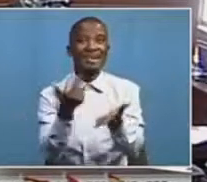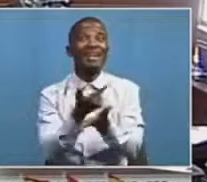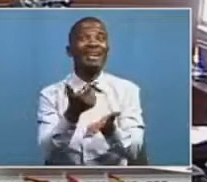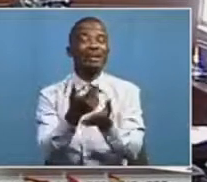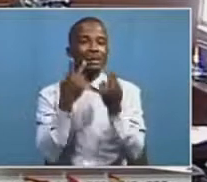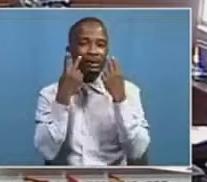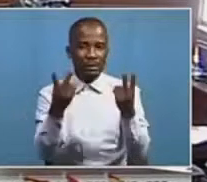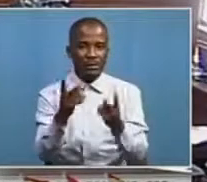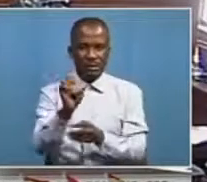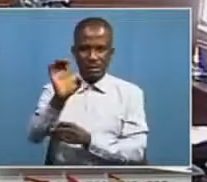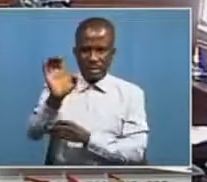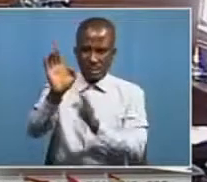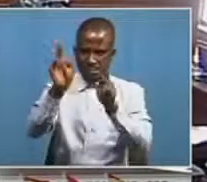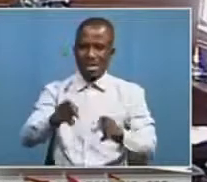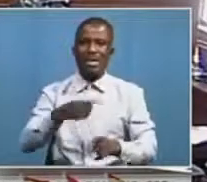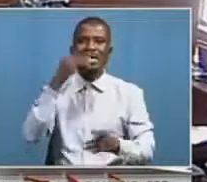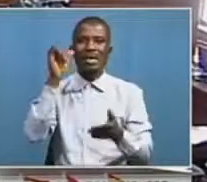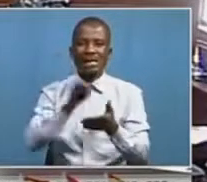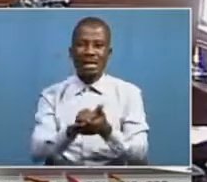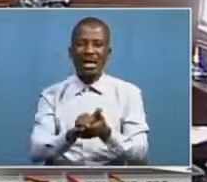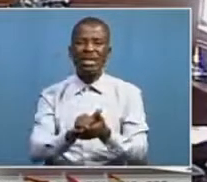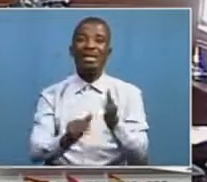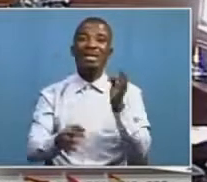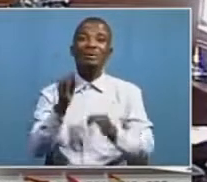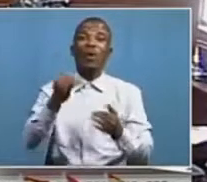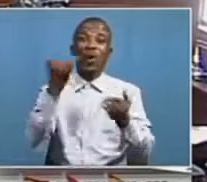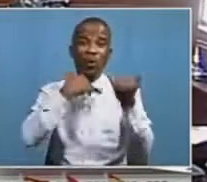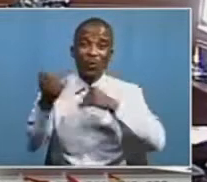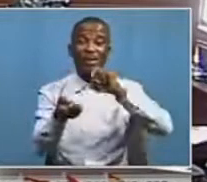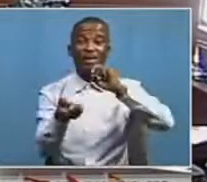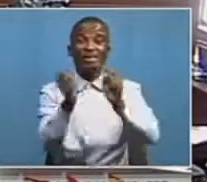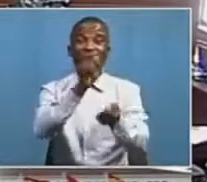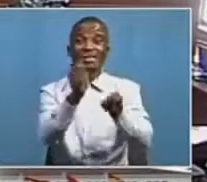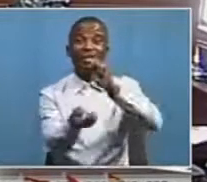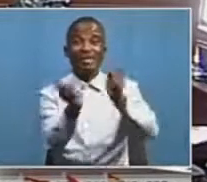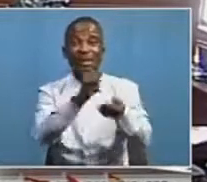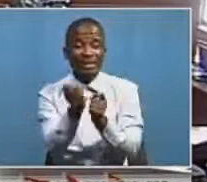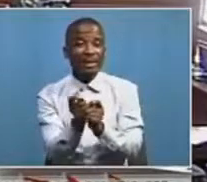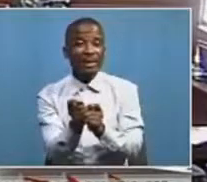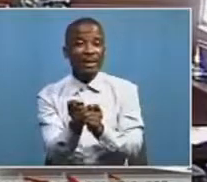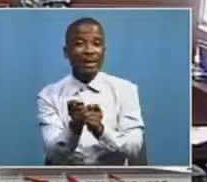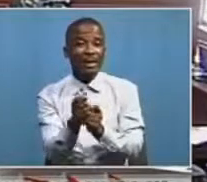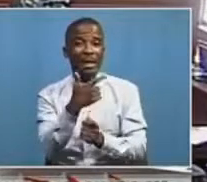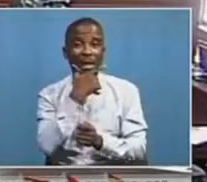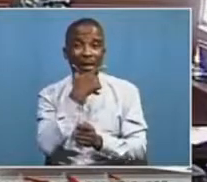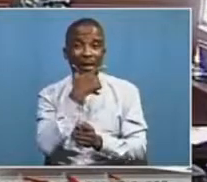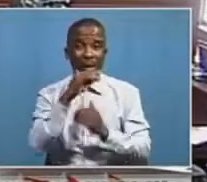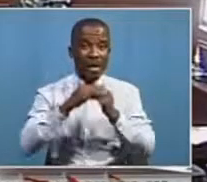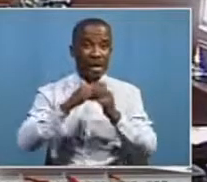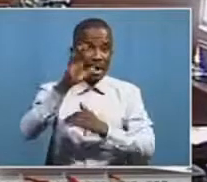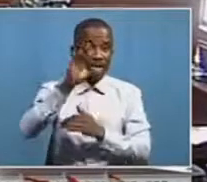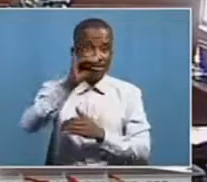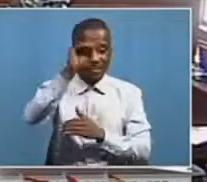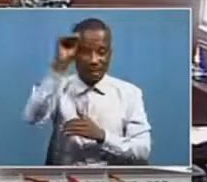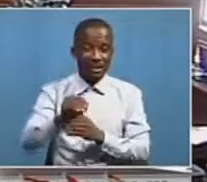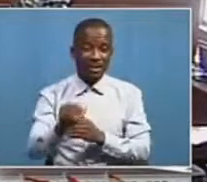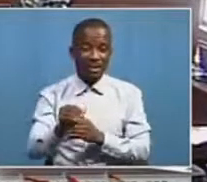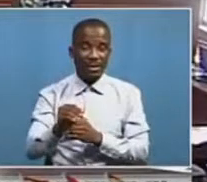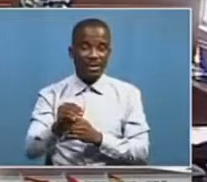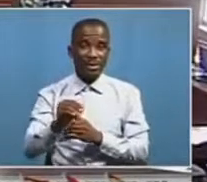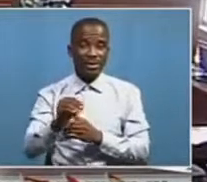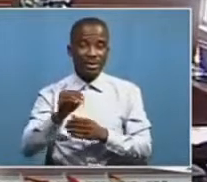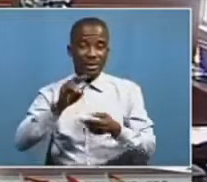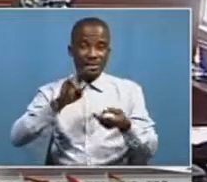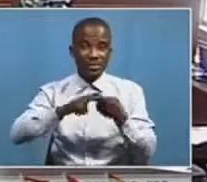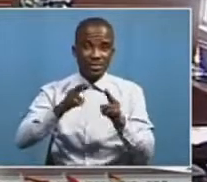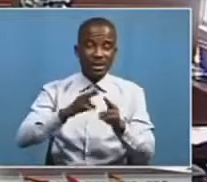respondent contended further that even with the error, the fact that the second respondent obtained more than 50% of the total valid votes